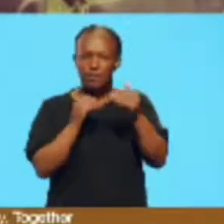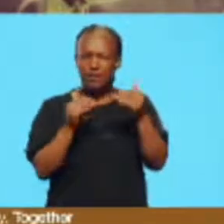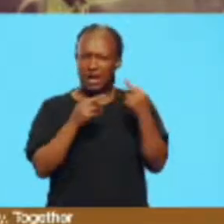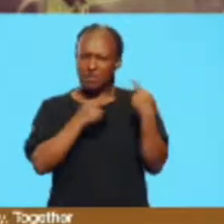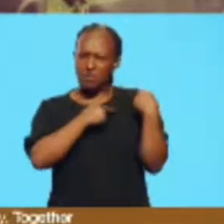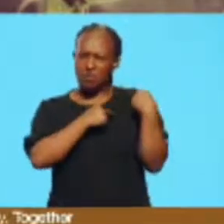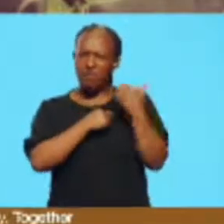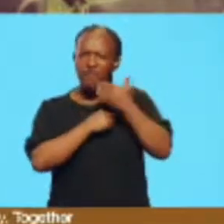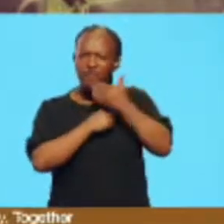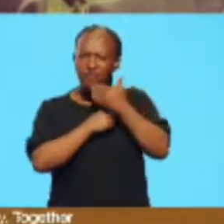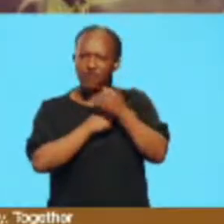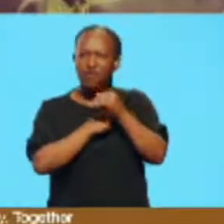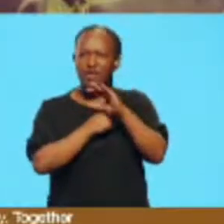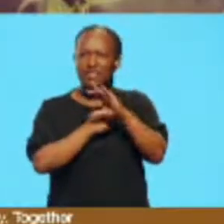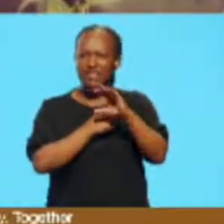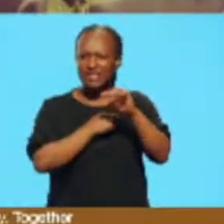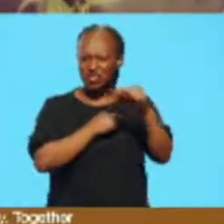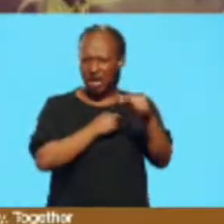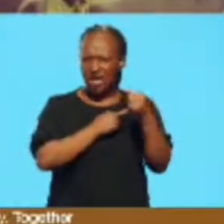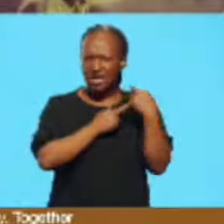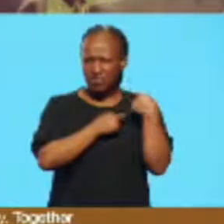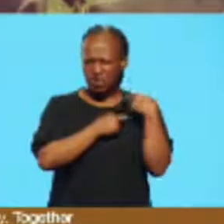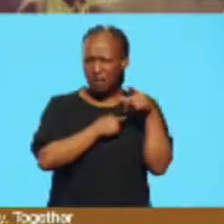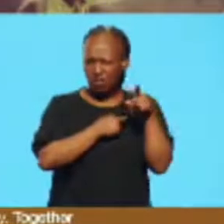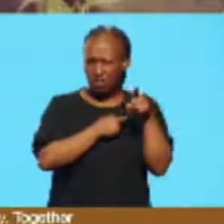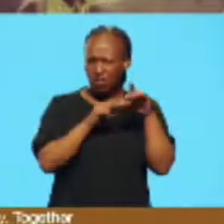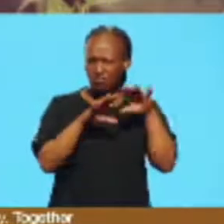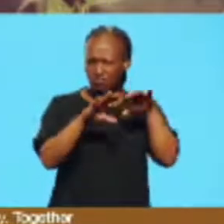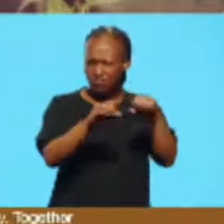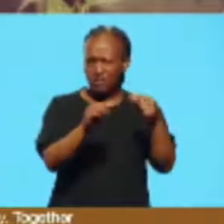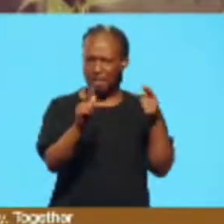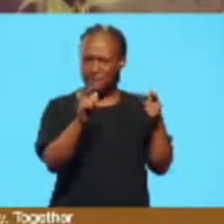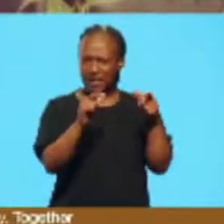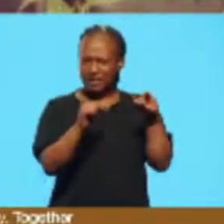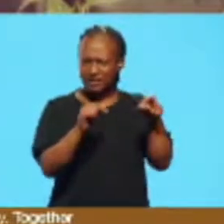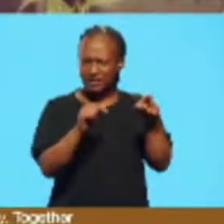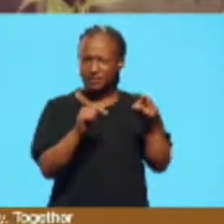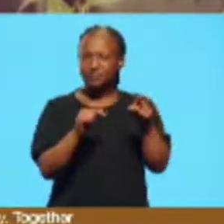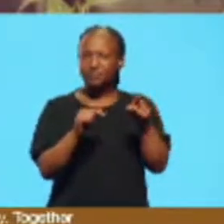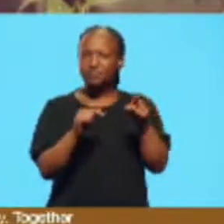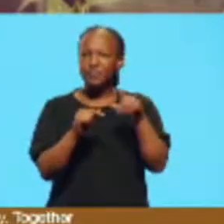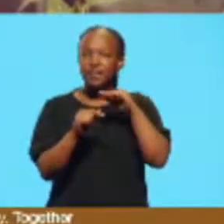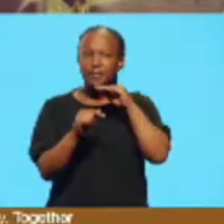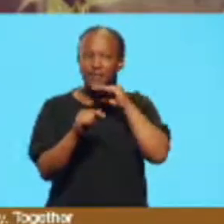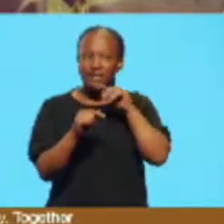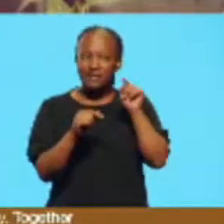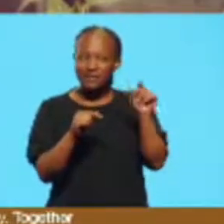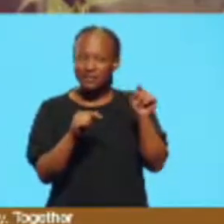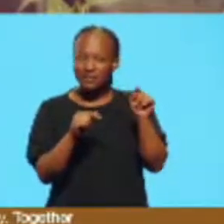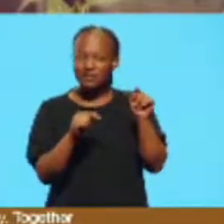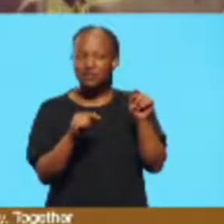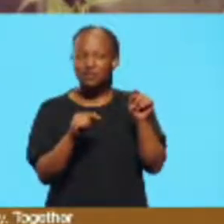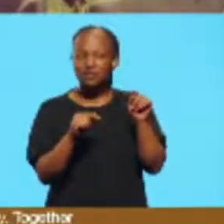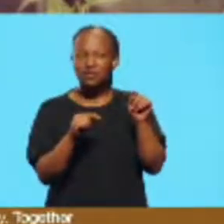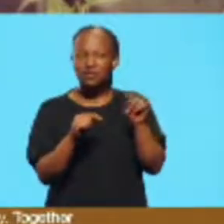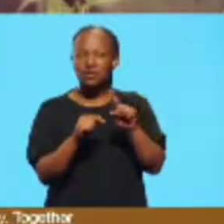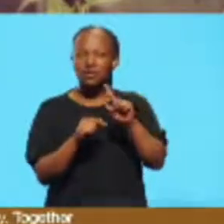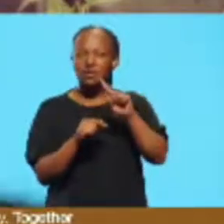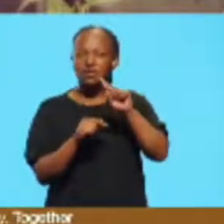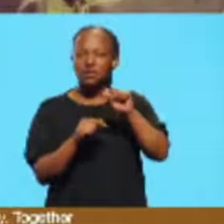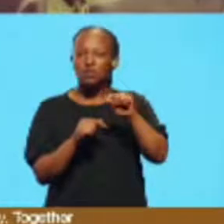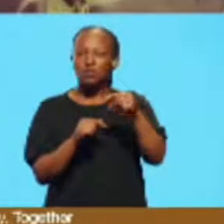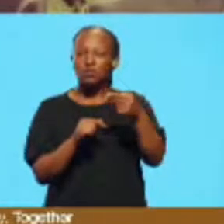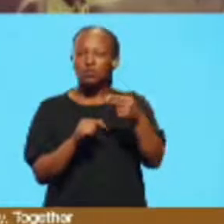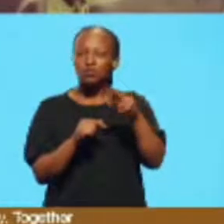by CCG, and at the same time, whether those Tutuzela